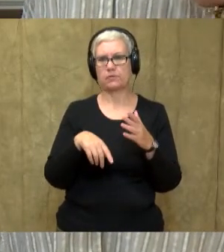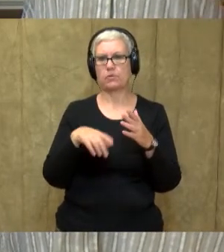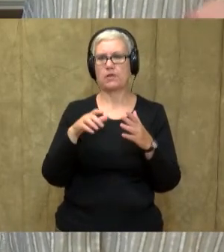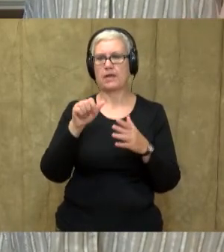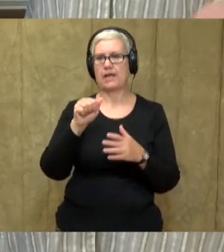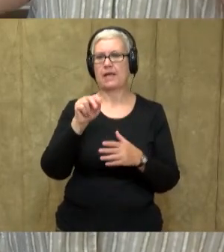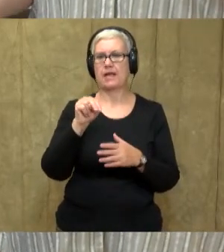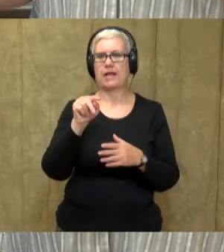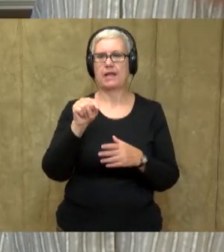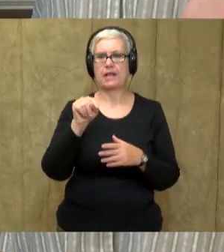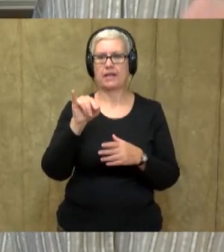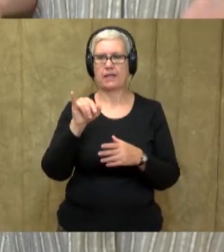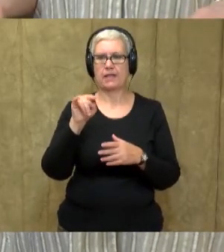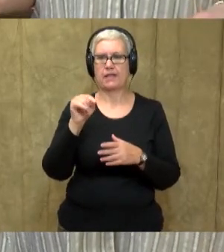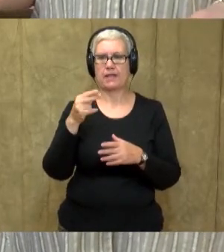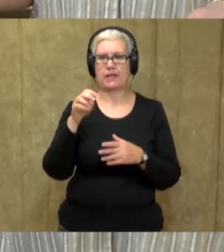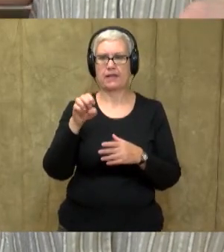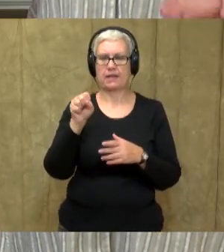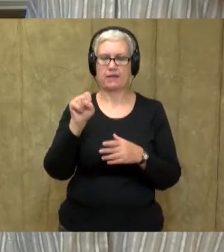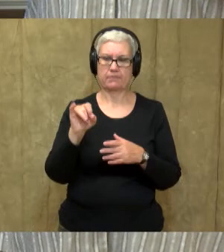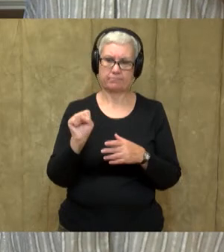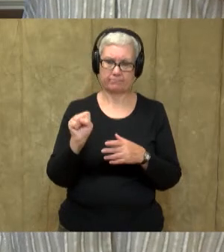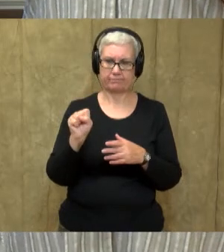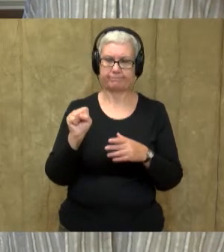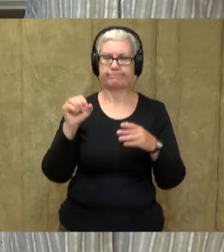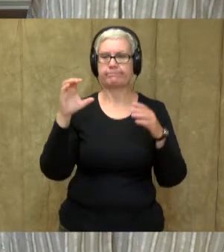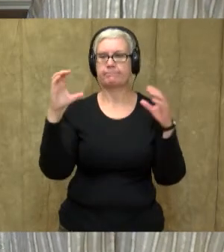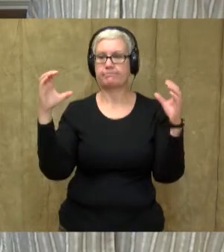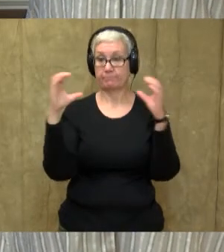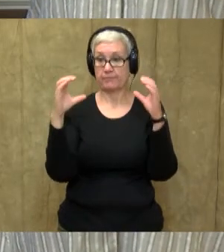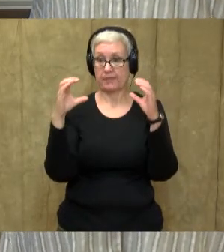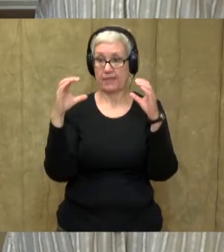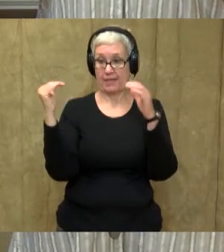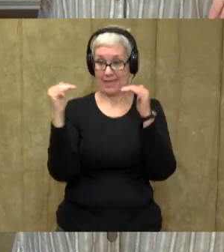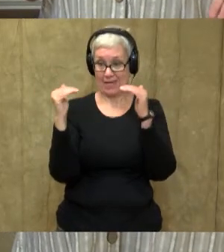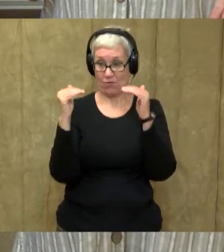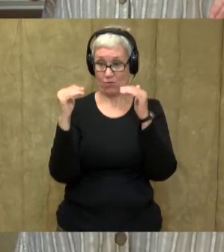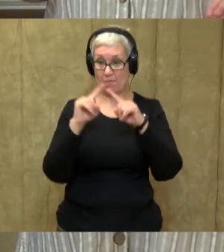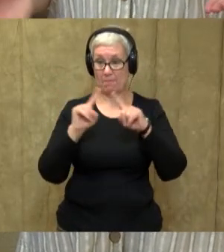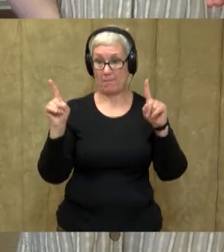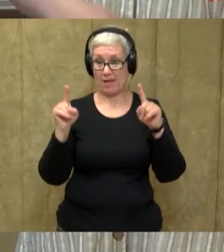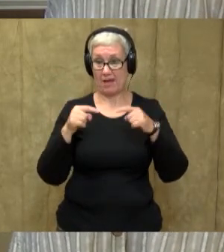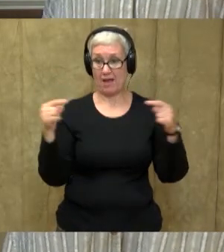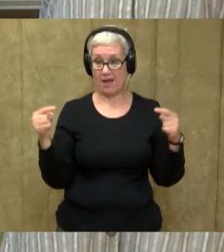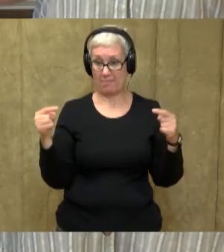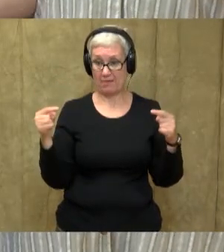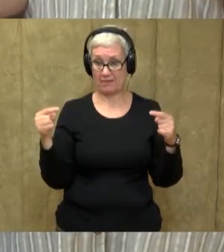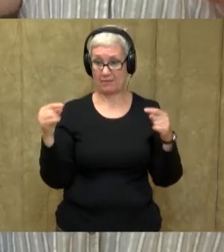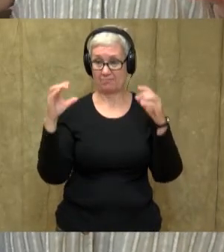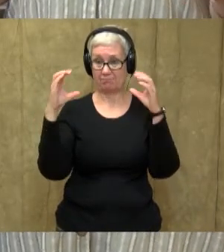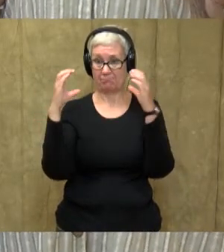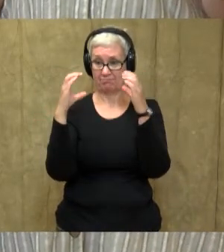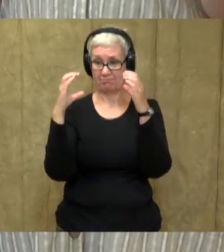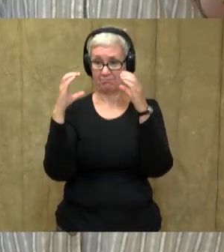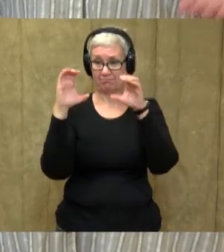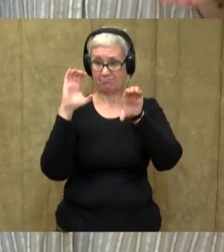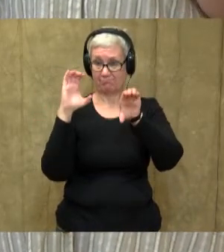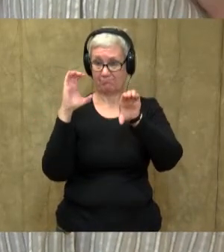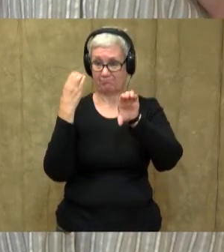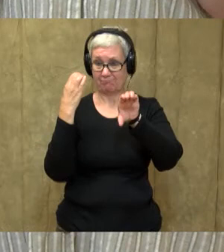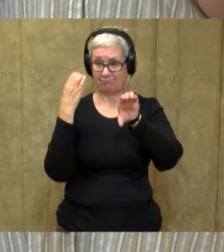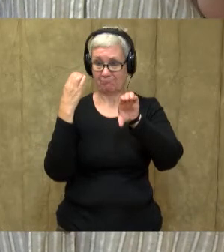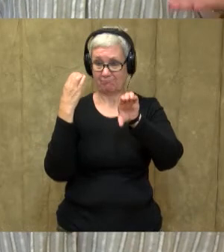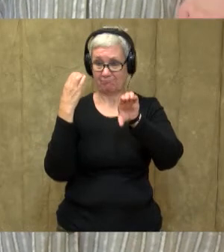antithesis, opposite but equal ideas. What are those? What is that negative that he's comparing to that positive